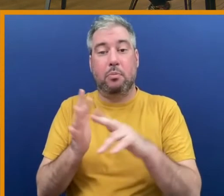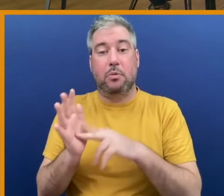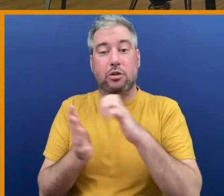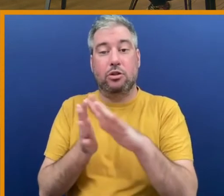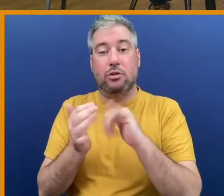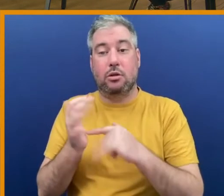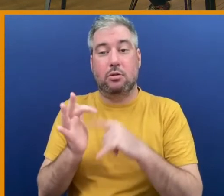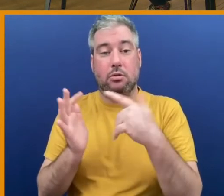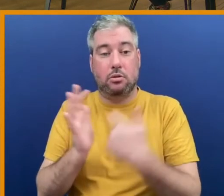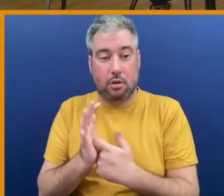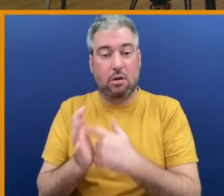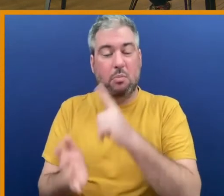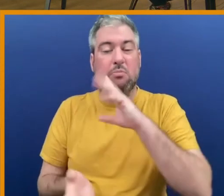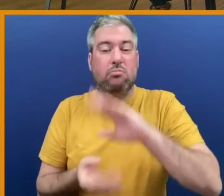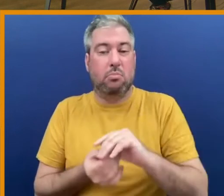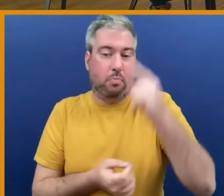votes. Danny.